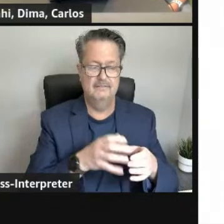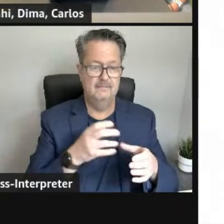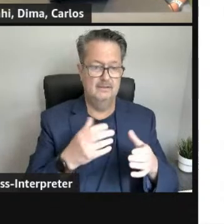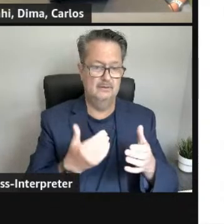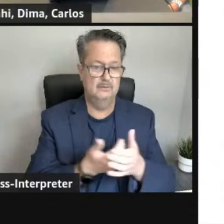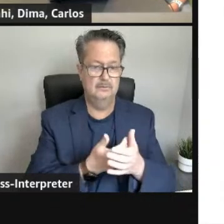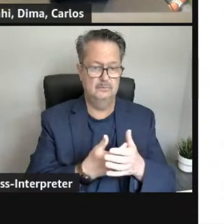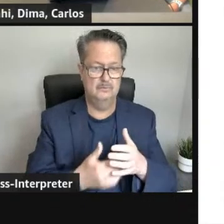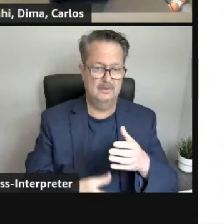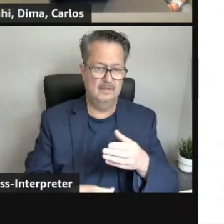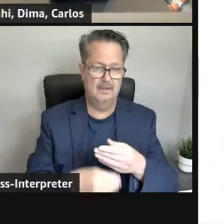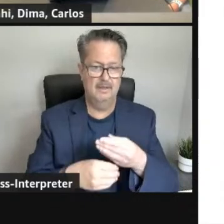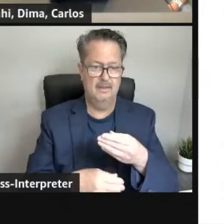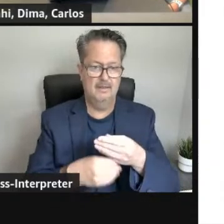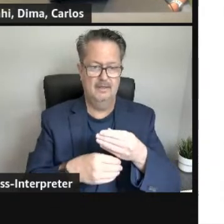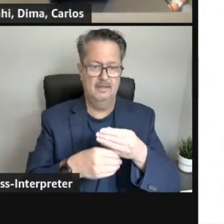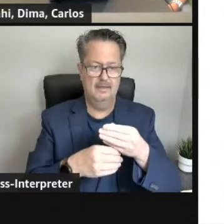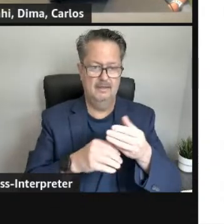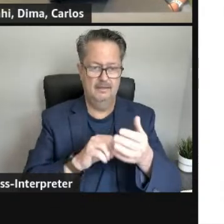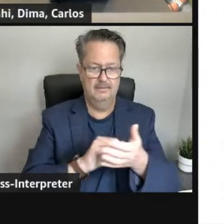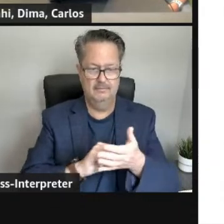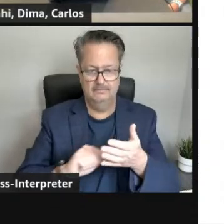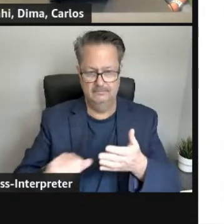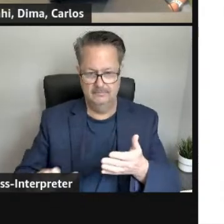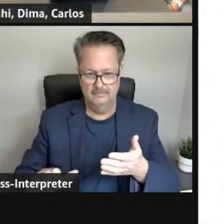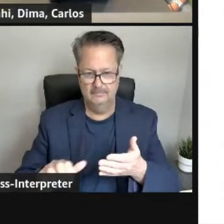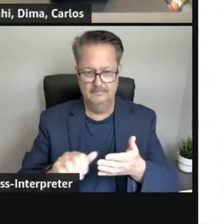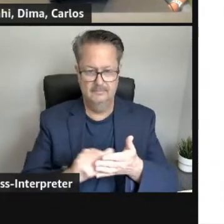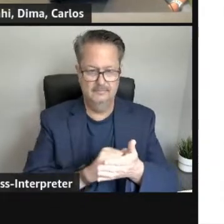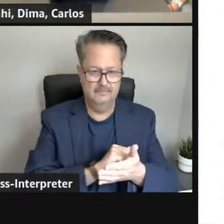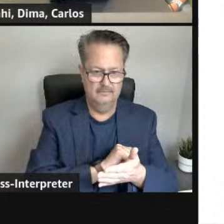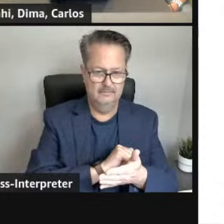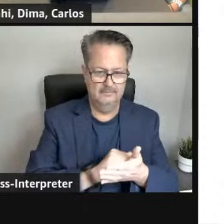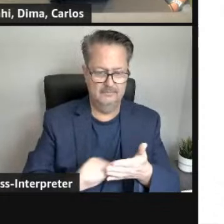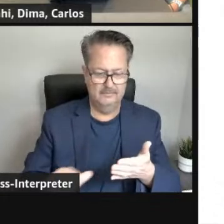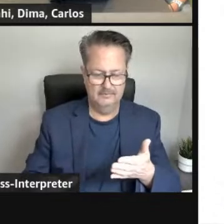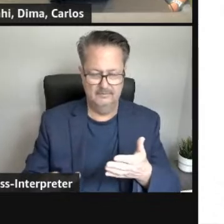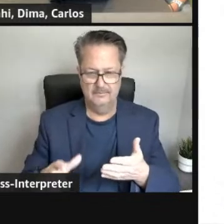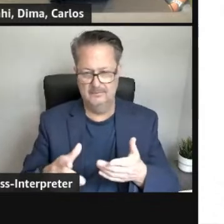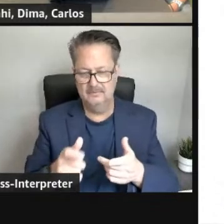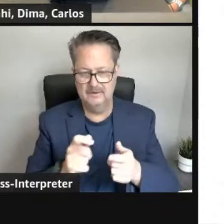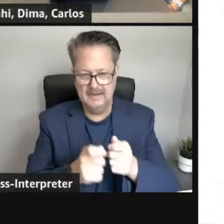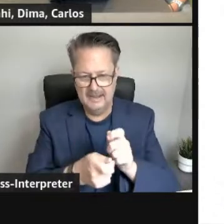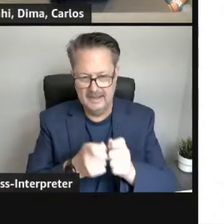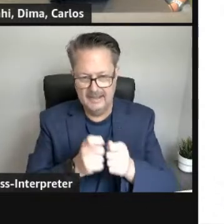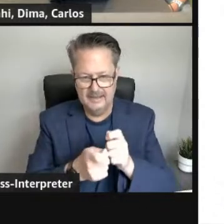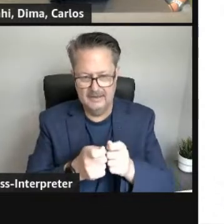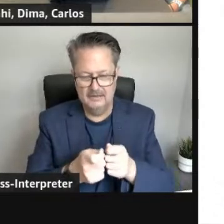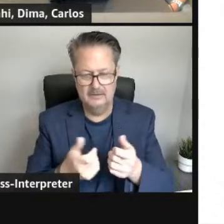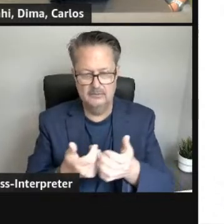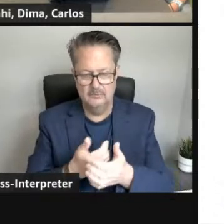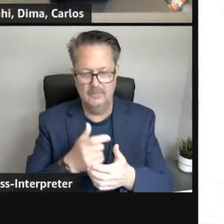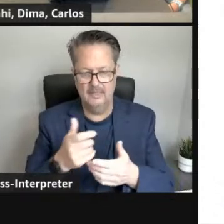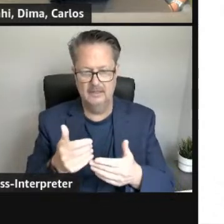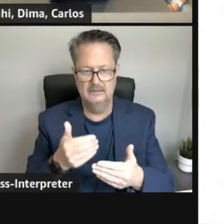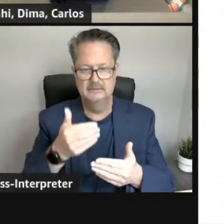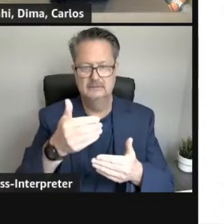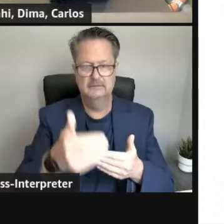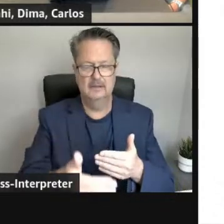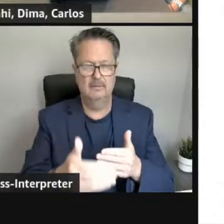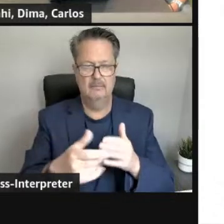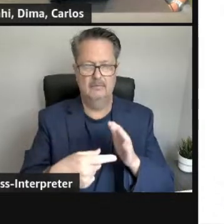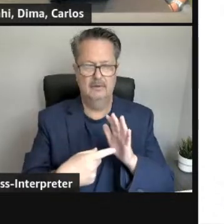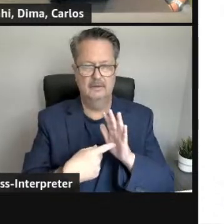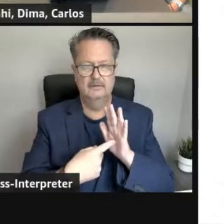or a cluster that is removed, so like in this case where we added a new cluster, this step will identify this change and it will